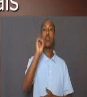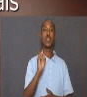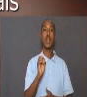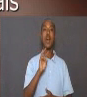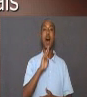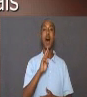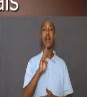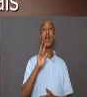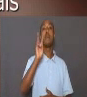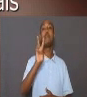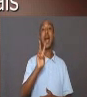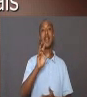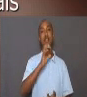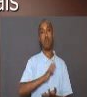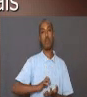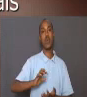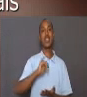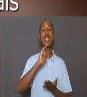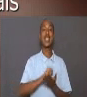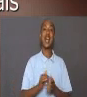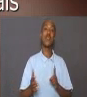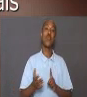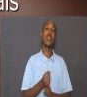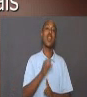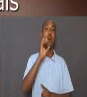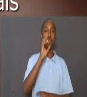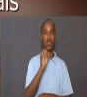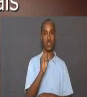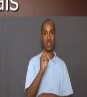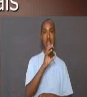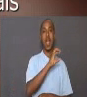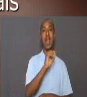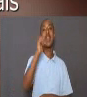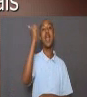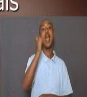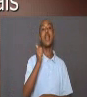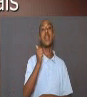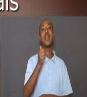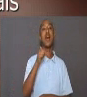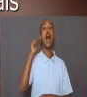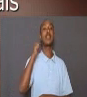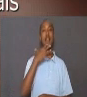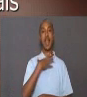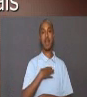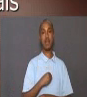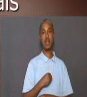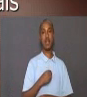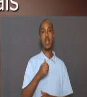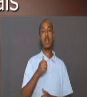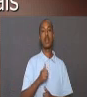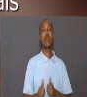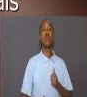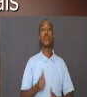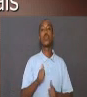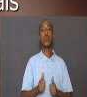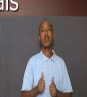Oxides are binary compounds that contain oxygen and any other element,